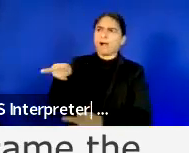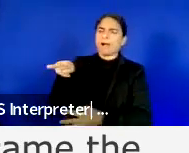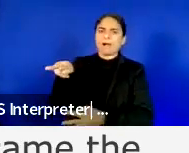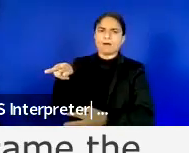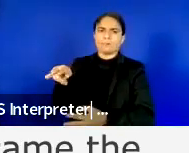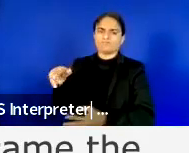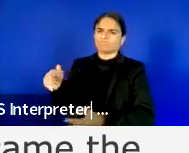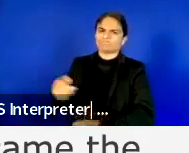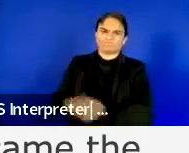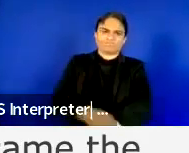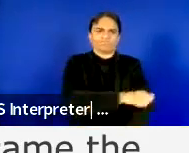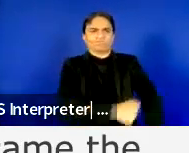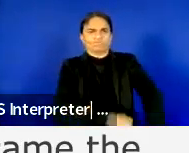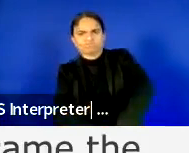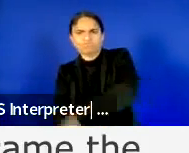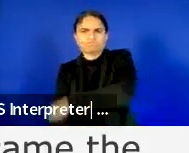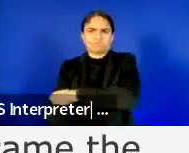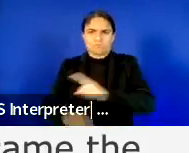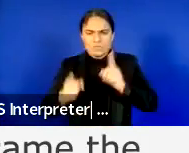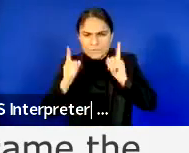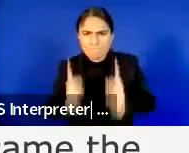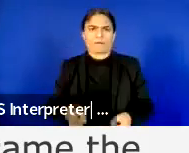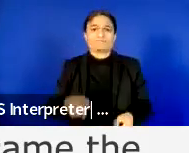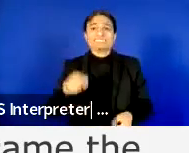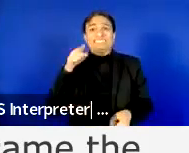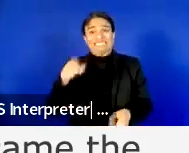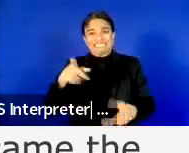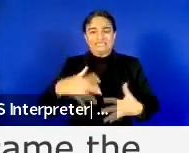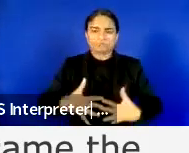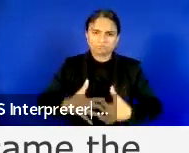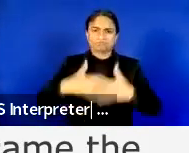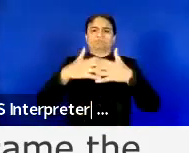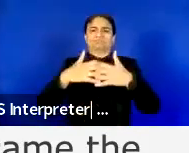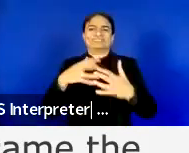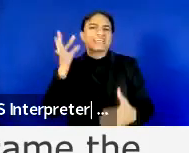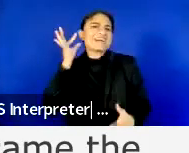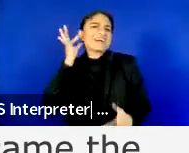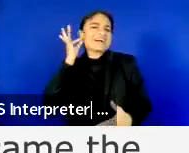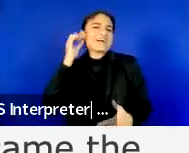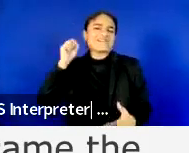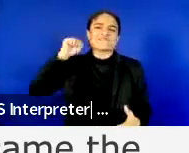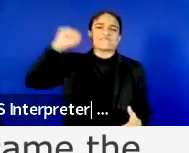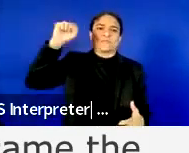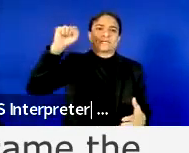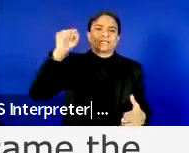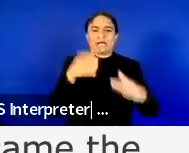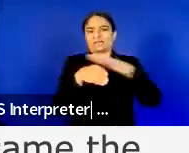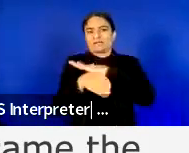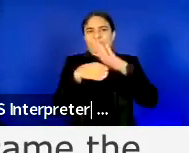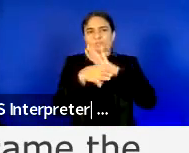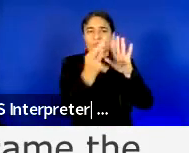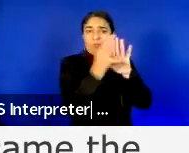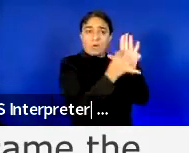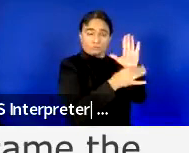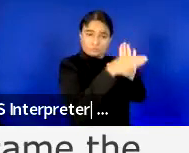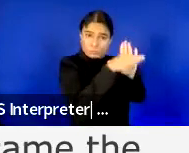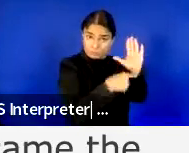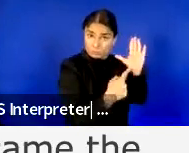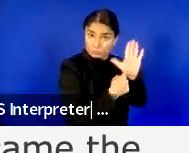Equality Collective. And now we need you, our collaborators, our friends,